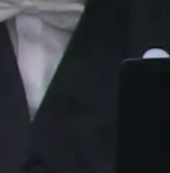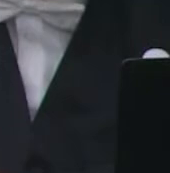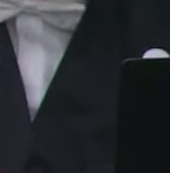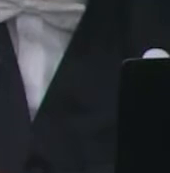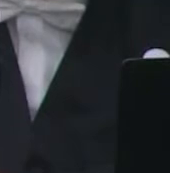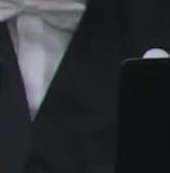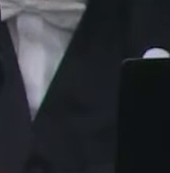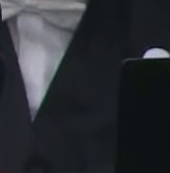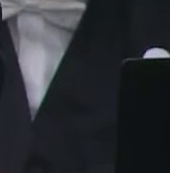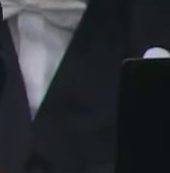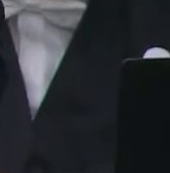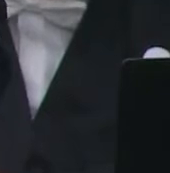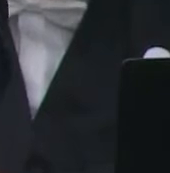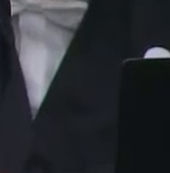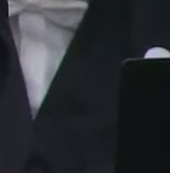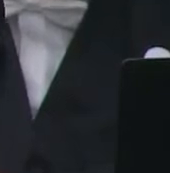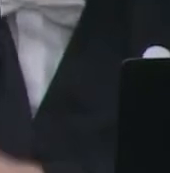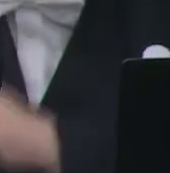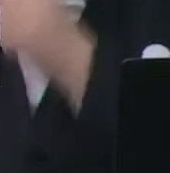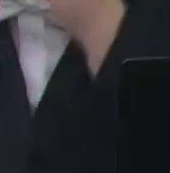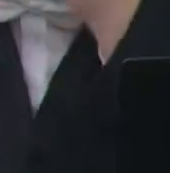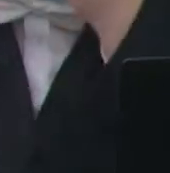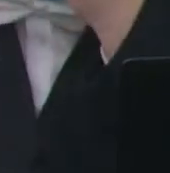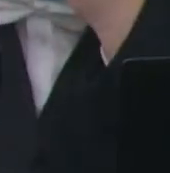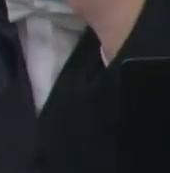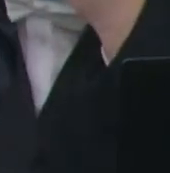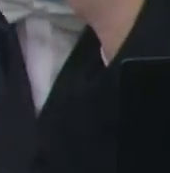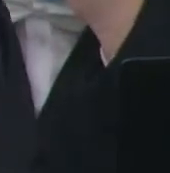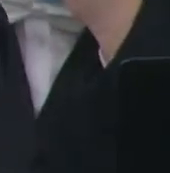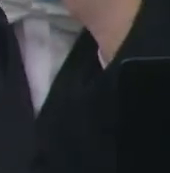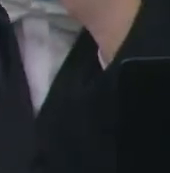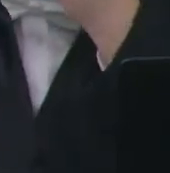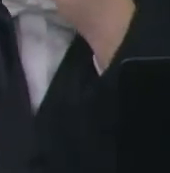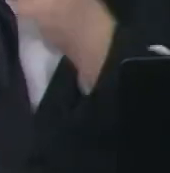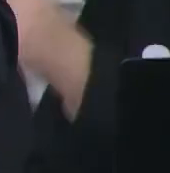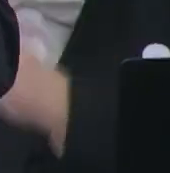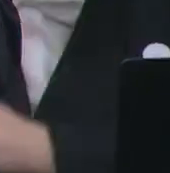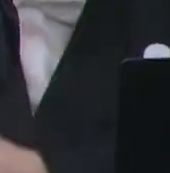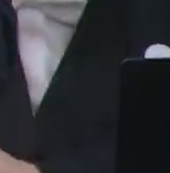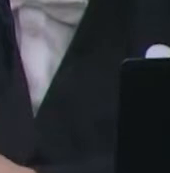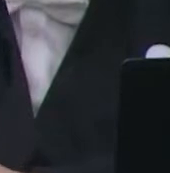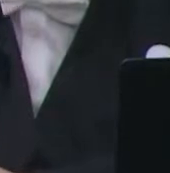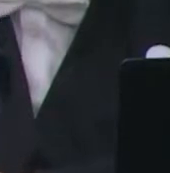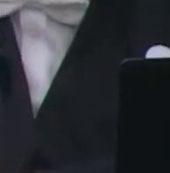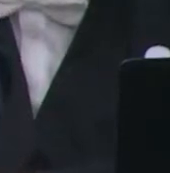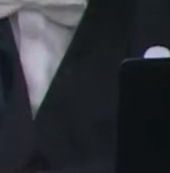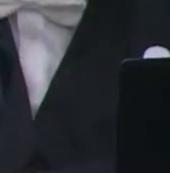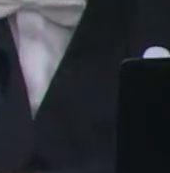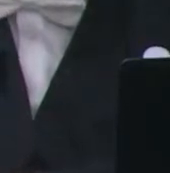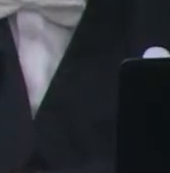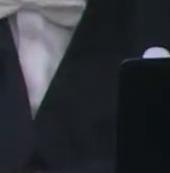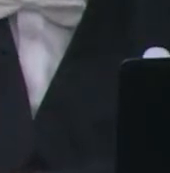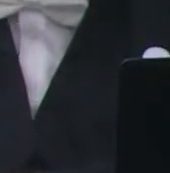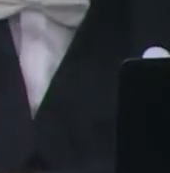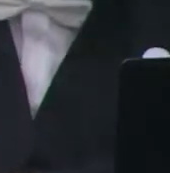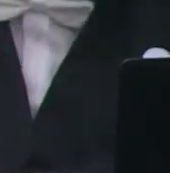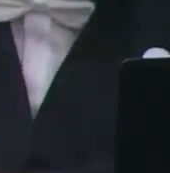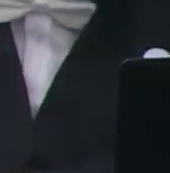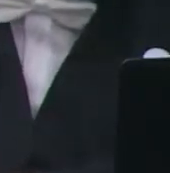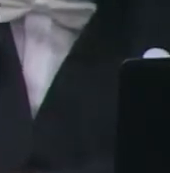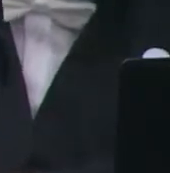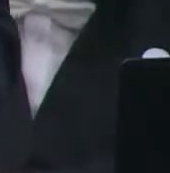sheet management, where we will be able to have line of sight of what exactly is happening